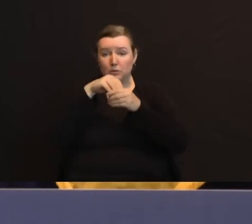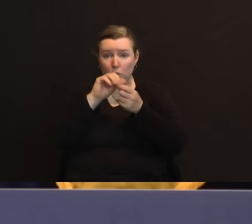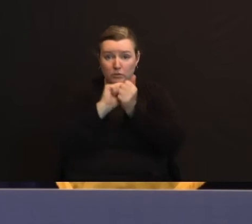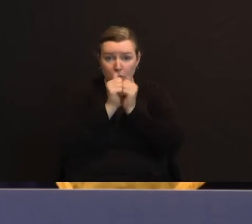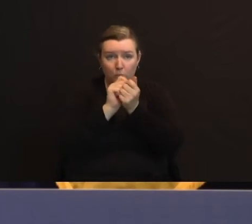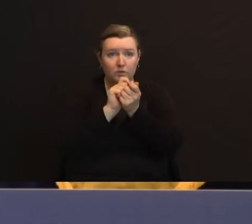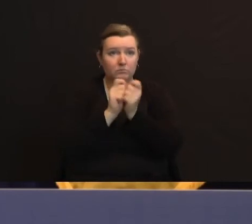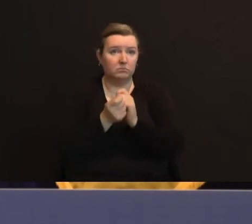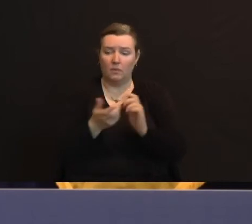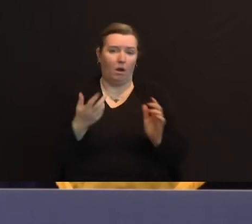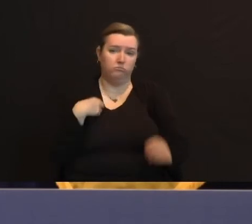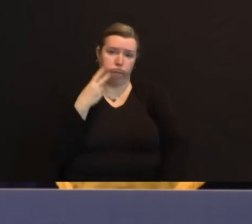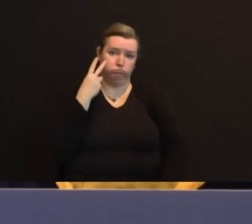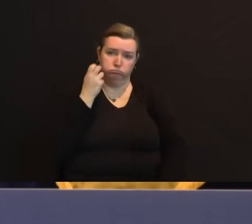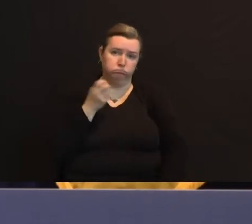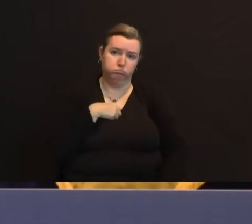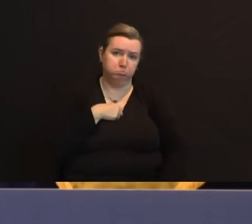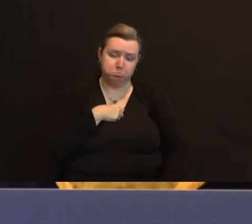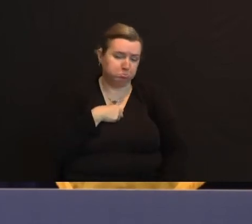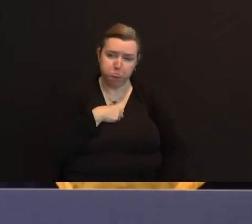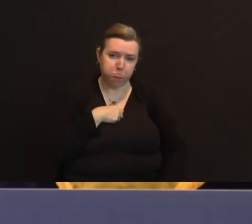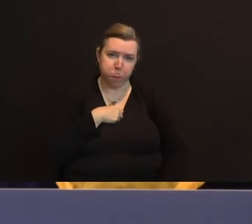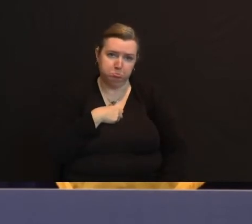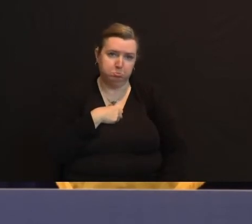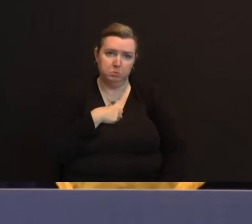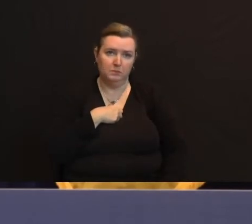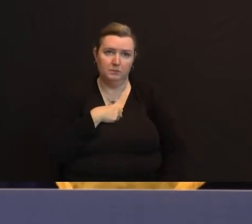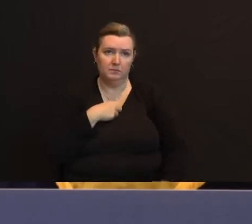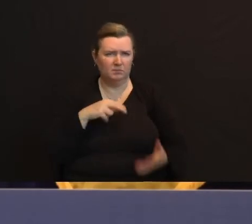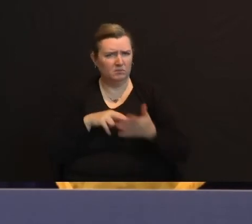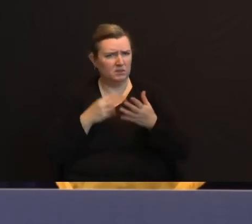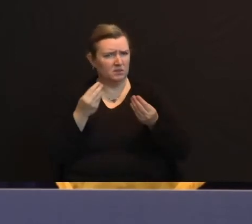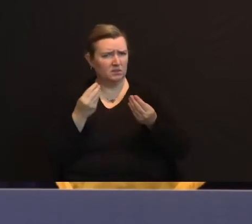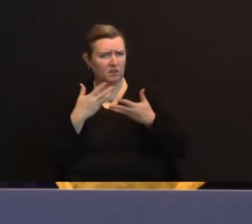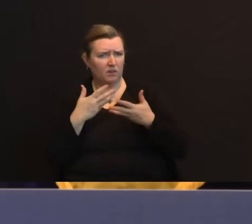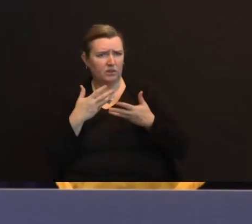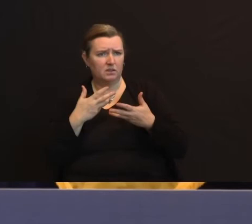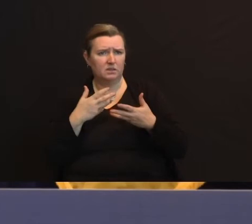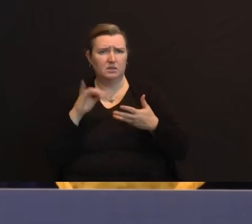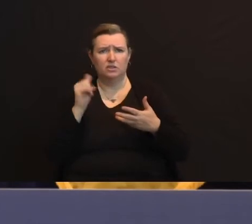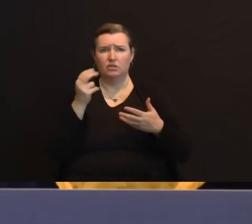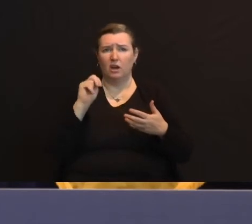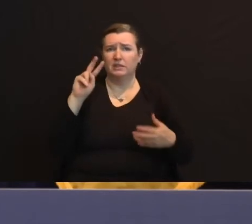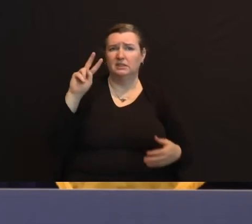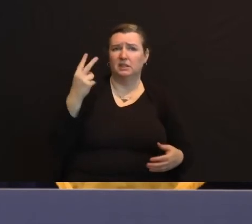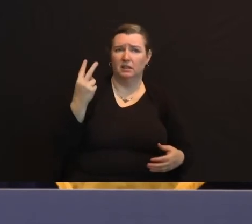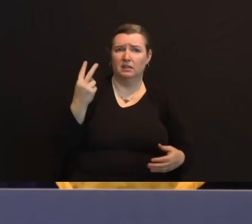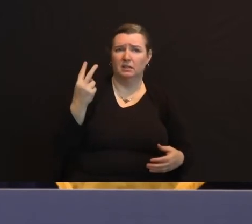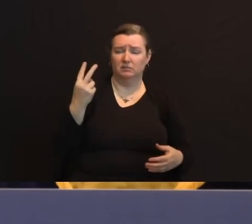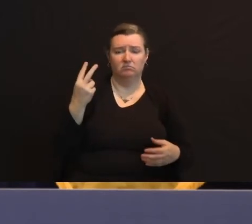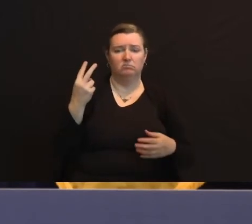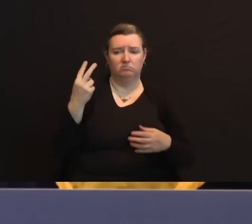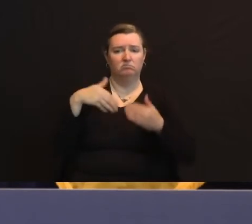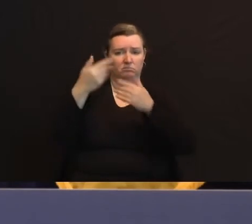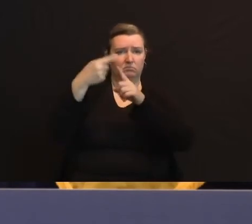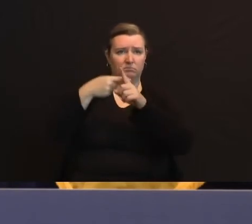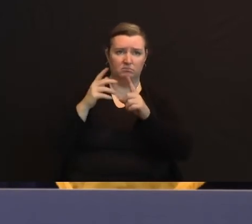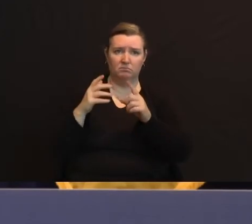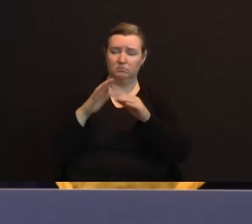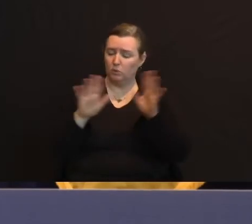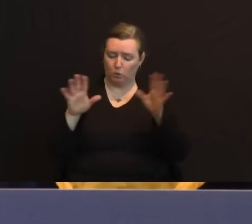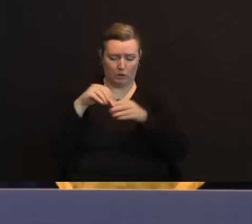I assume you mean the window until January 2nd. I don't anticipate that will change. And I hope if it does, I'm